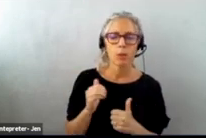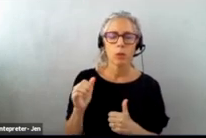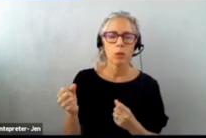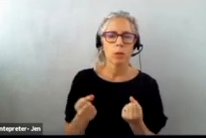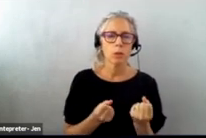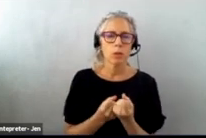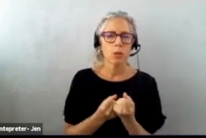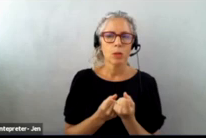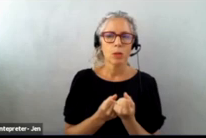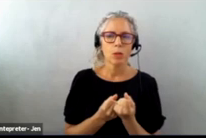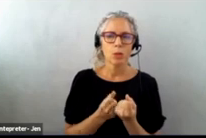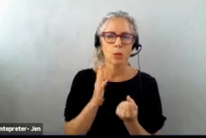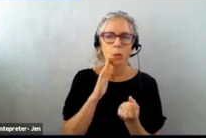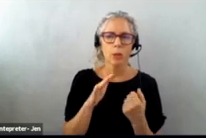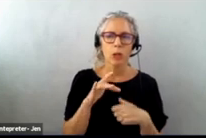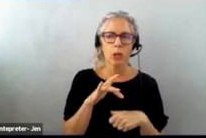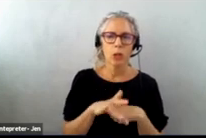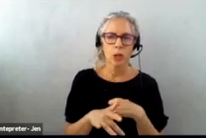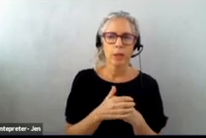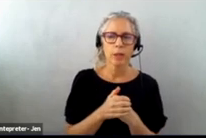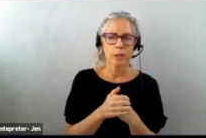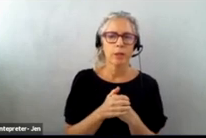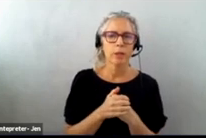might be very early on, and then